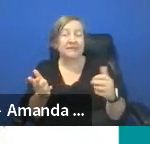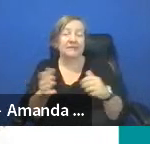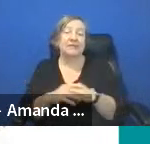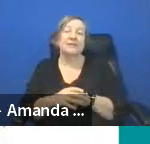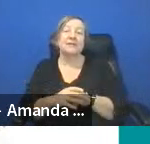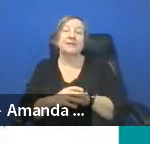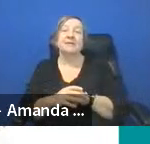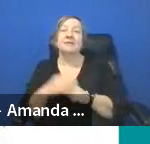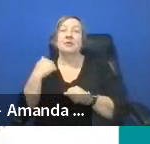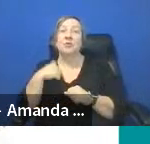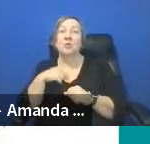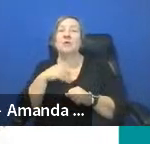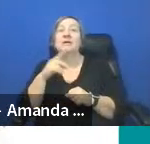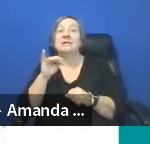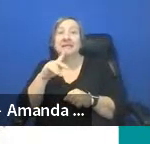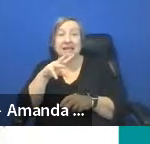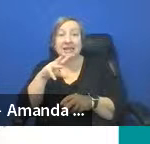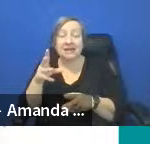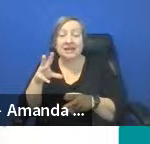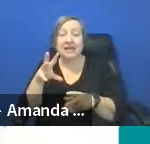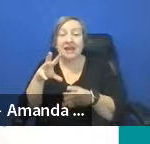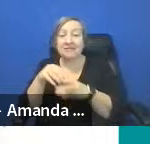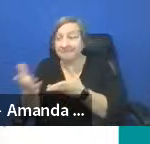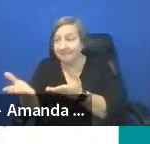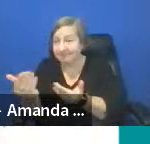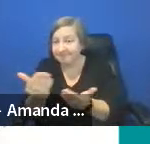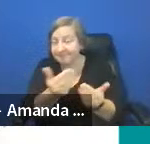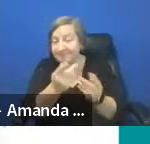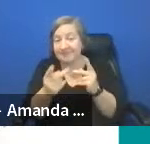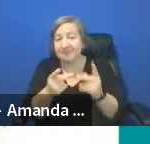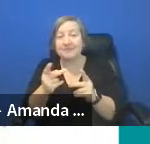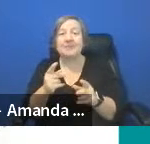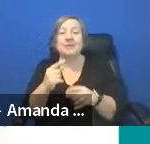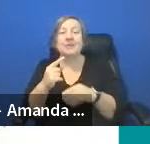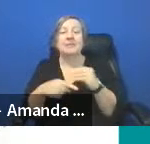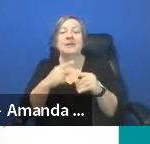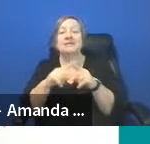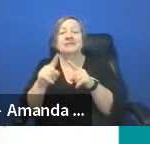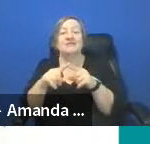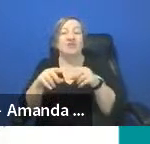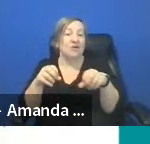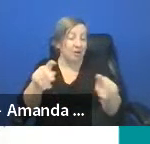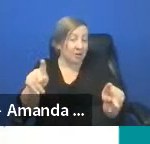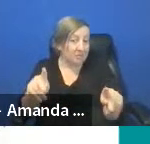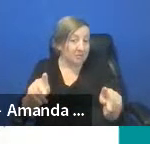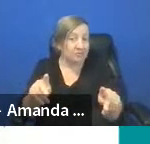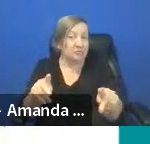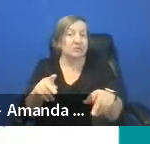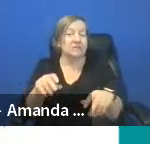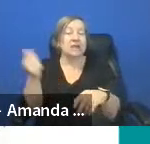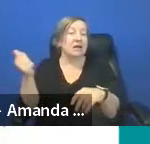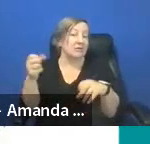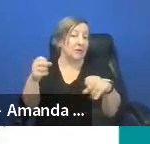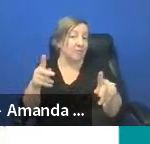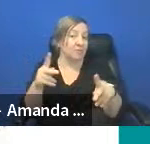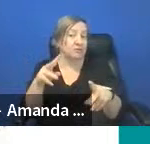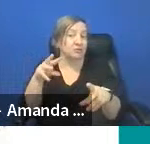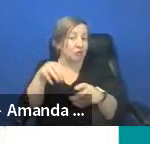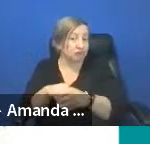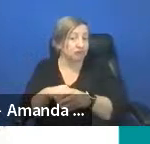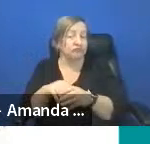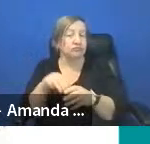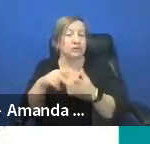We did engage folks quite a bit around different opportunities or other opportunities to engage the